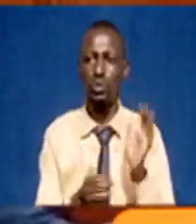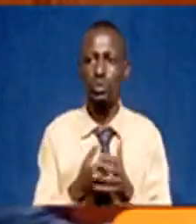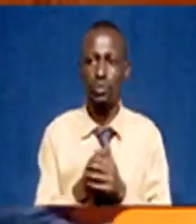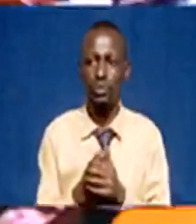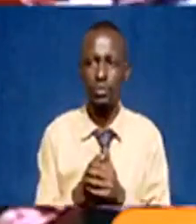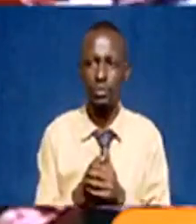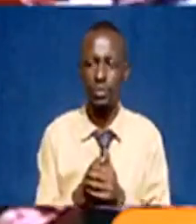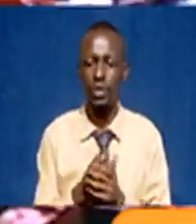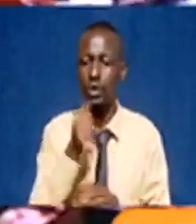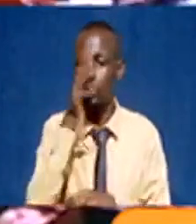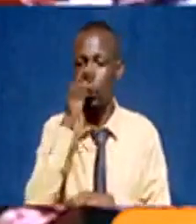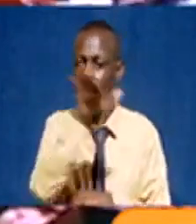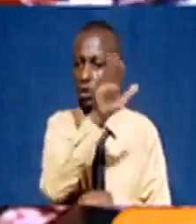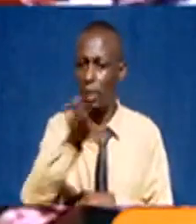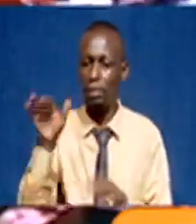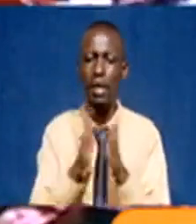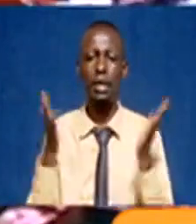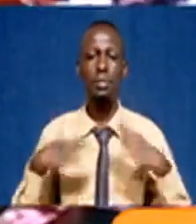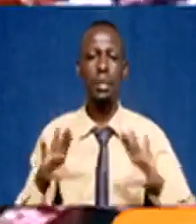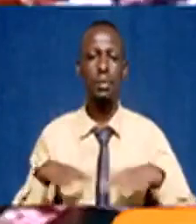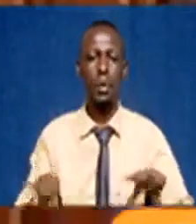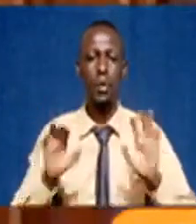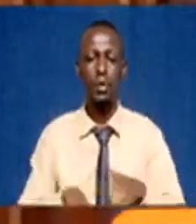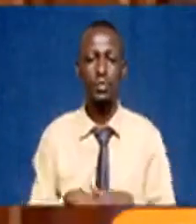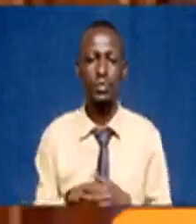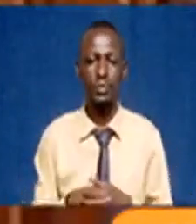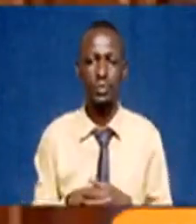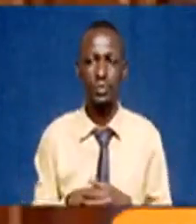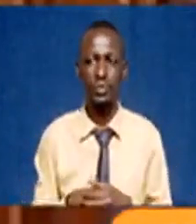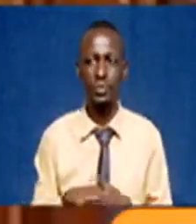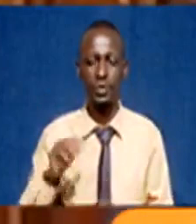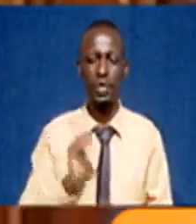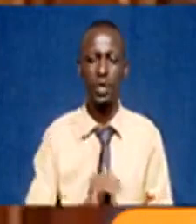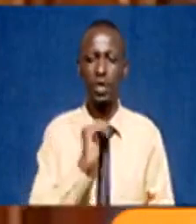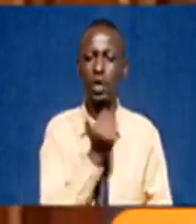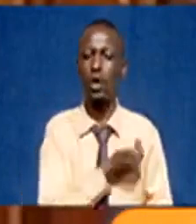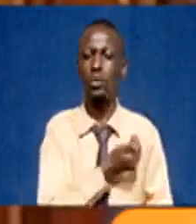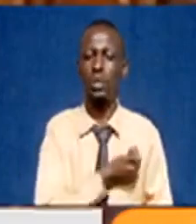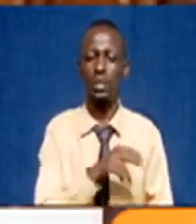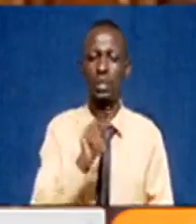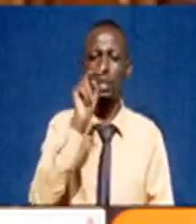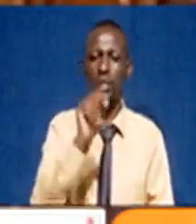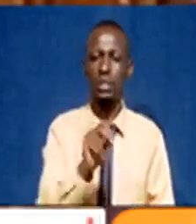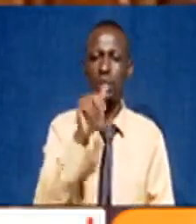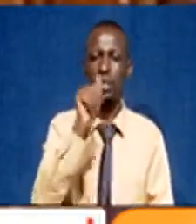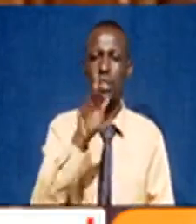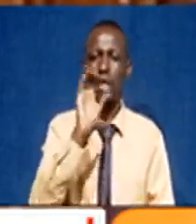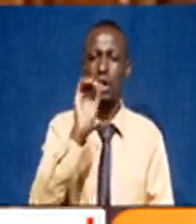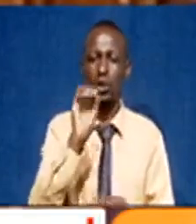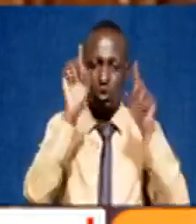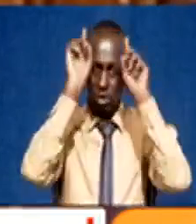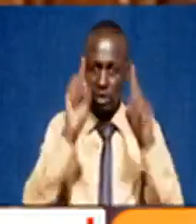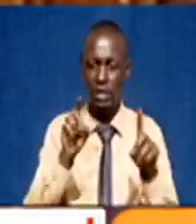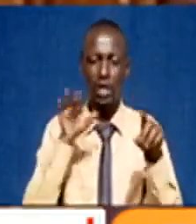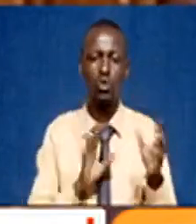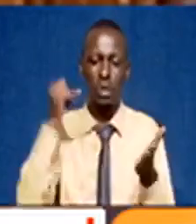public that this committee, the NADCO committee, decided to exclude women. It is women who decided to